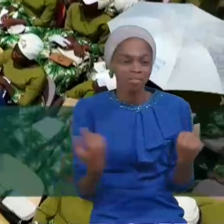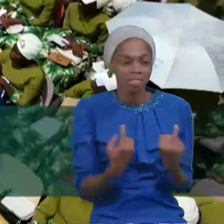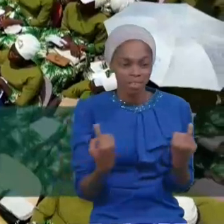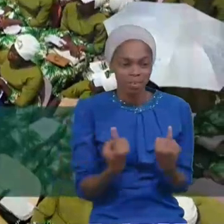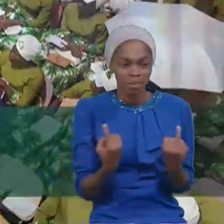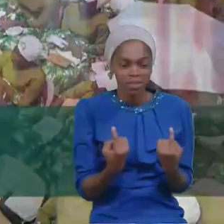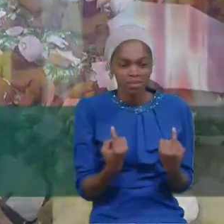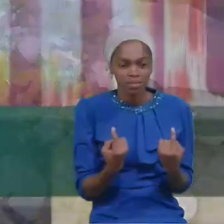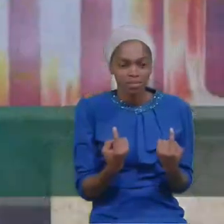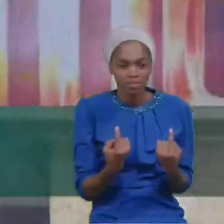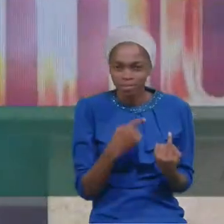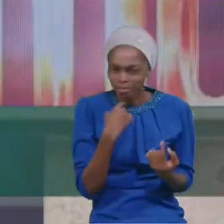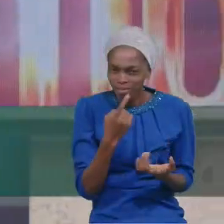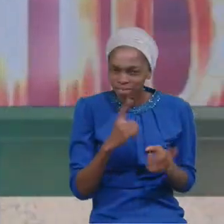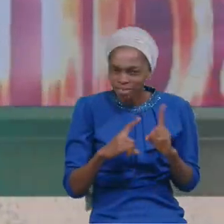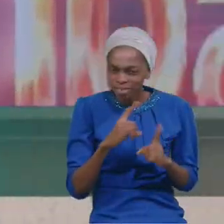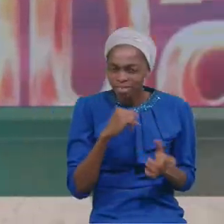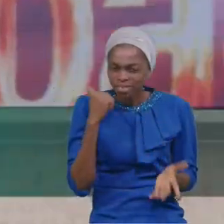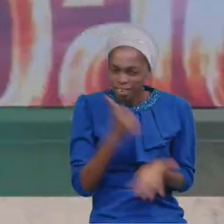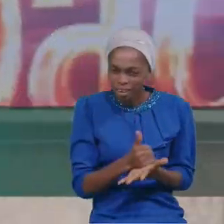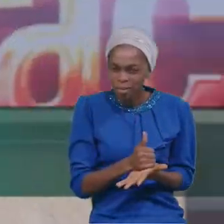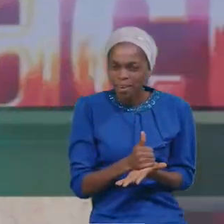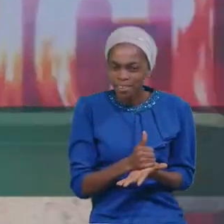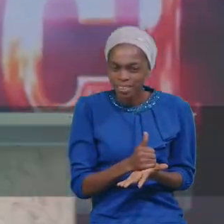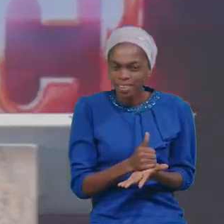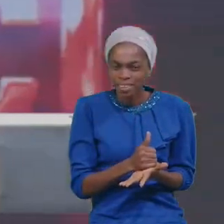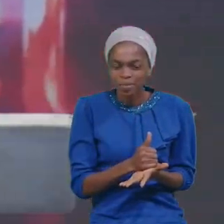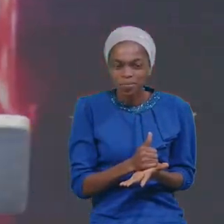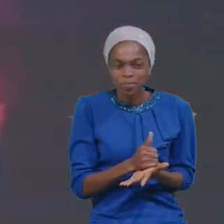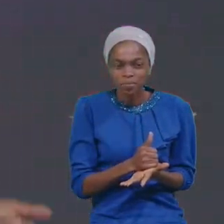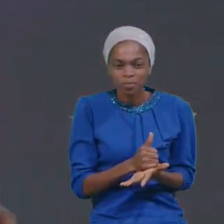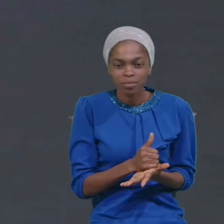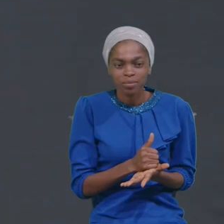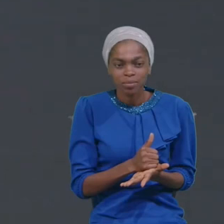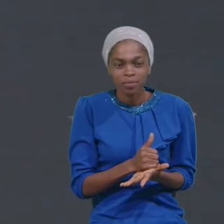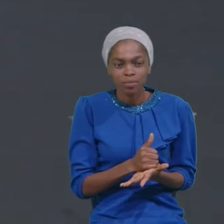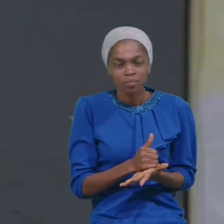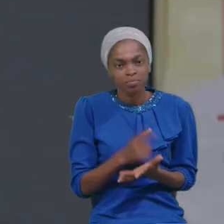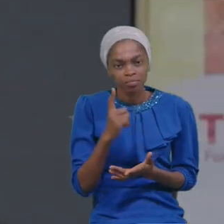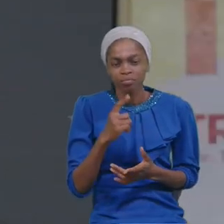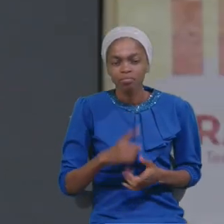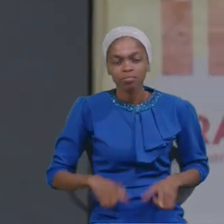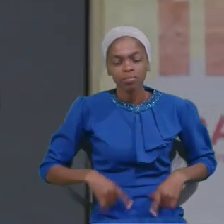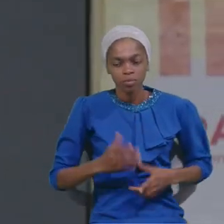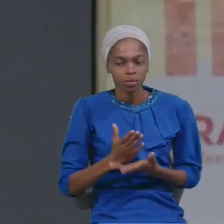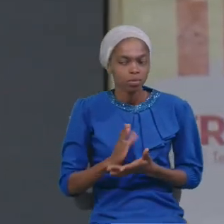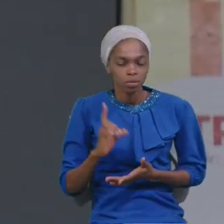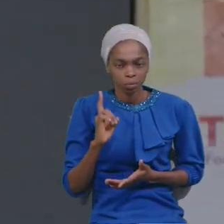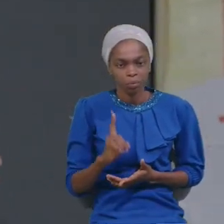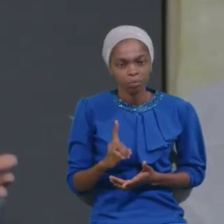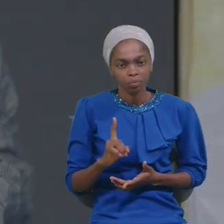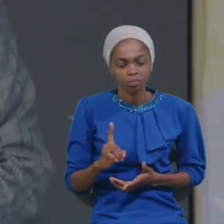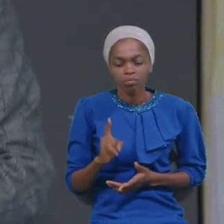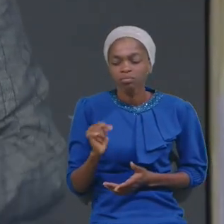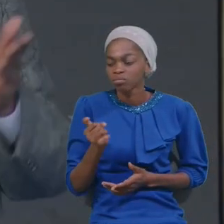Amen. You're living with somebody. You have offended him. Maybe intentionally, maybe ignorantly, maybe